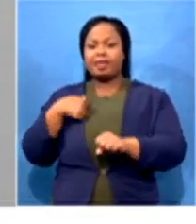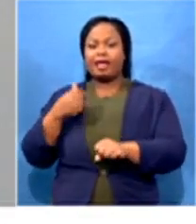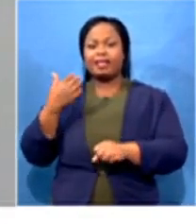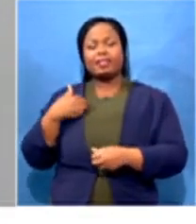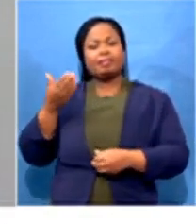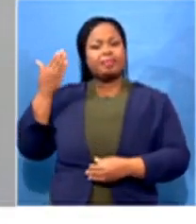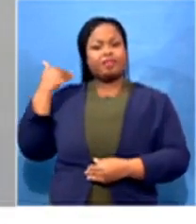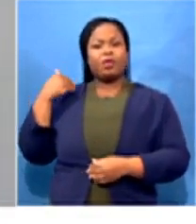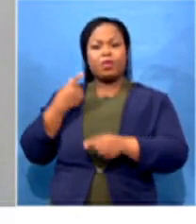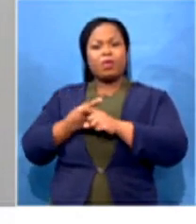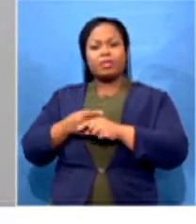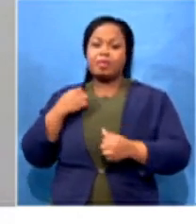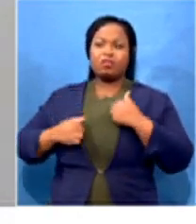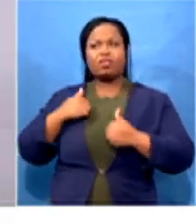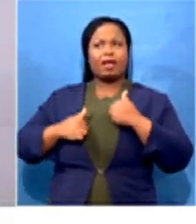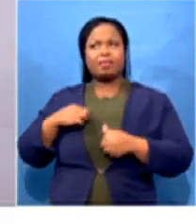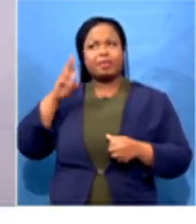or 82, and I might even run in them.